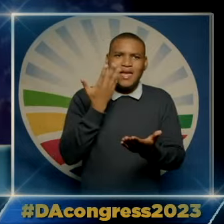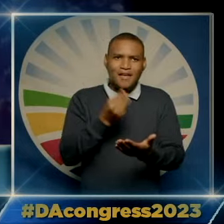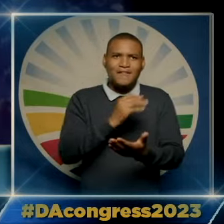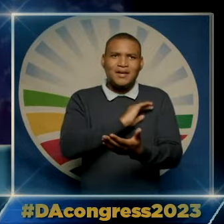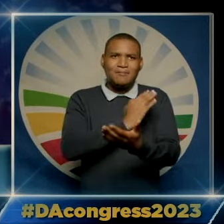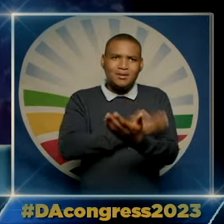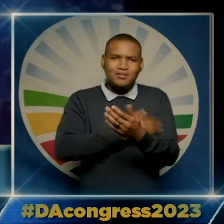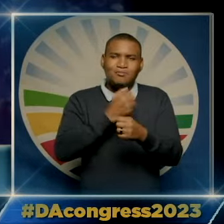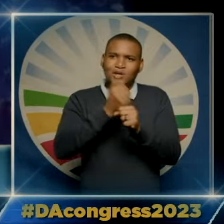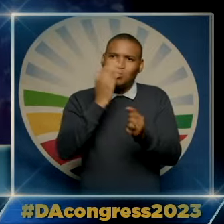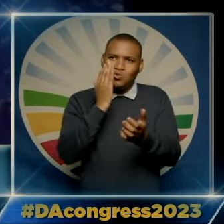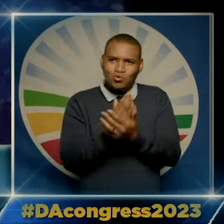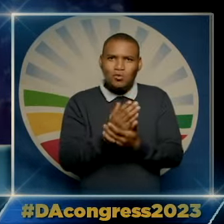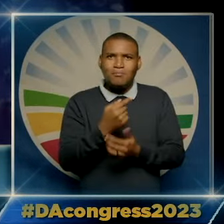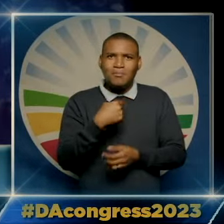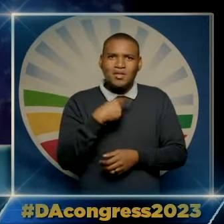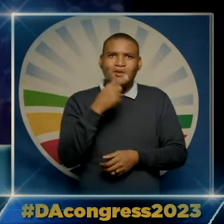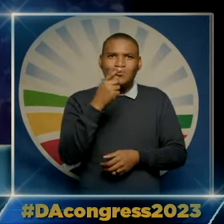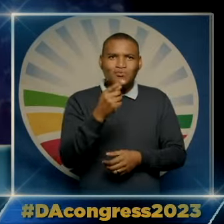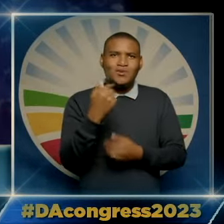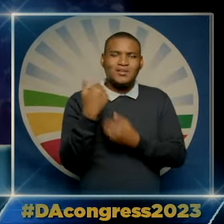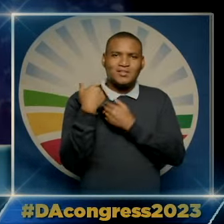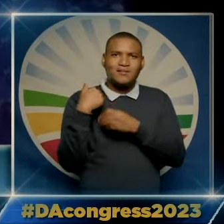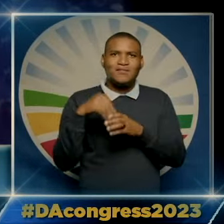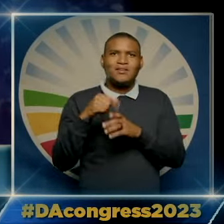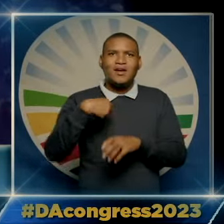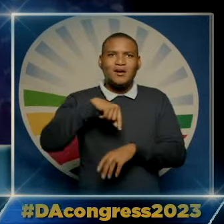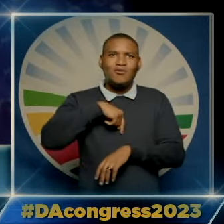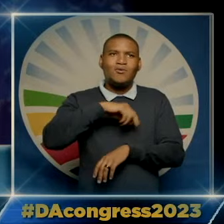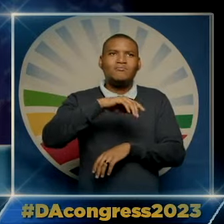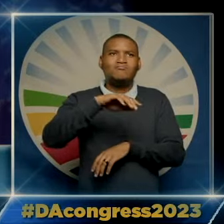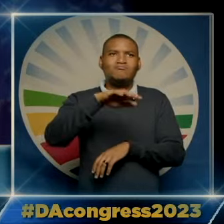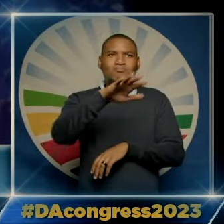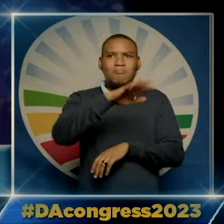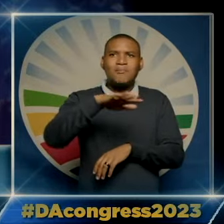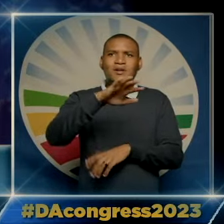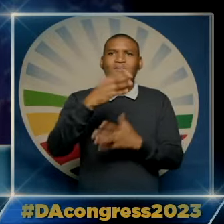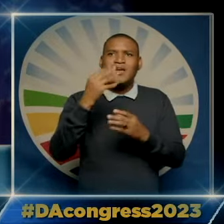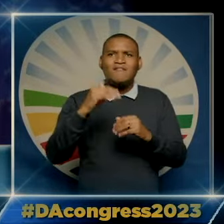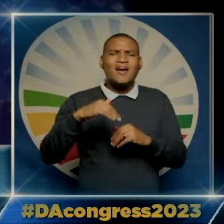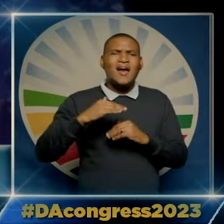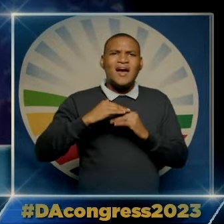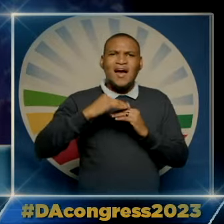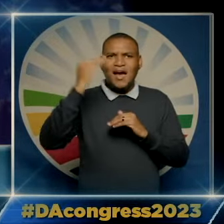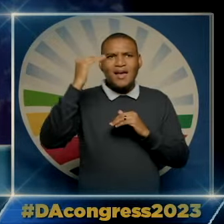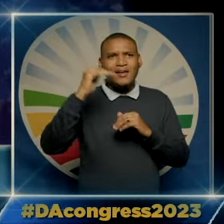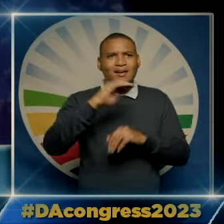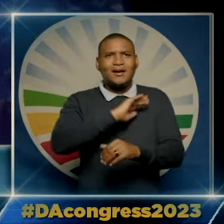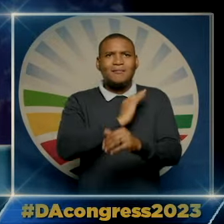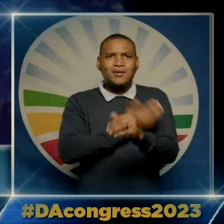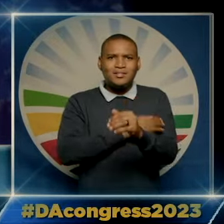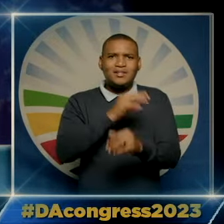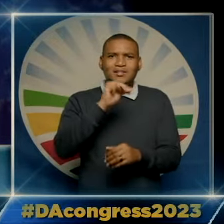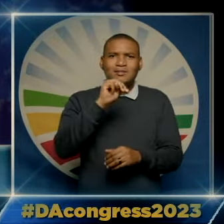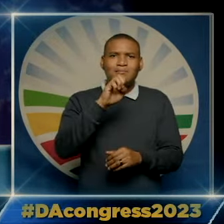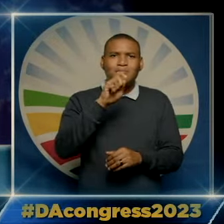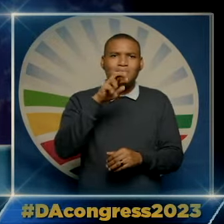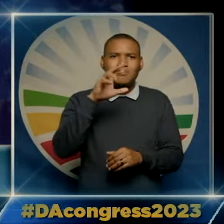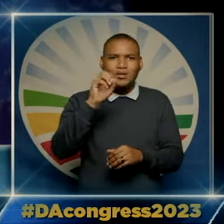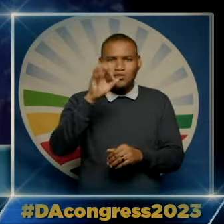ensuring that you and me are safe in our provinces. And we want to make sure that we have high-capacity metro police services in each and every